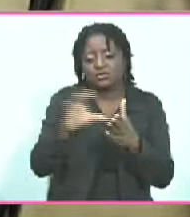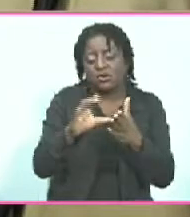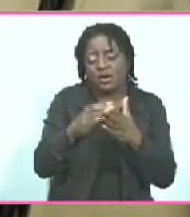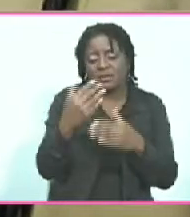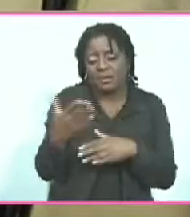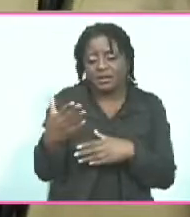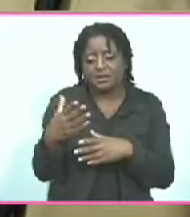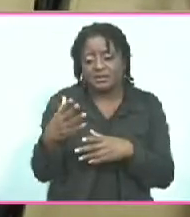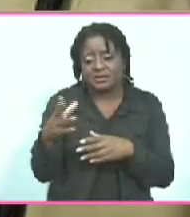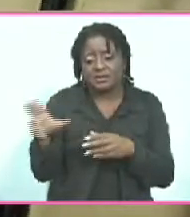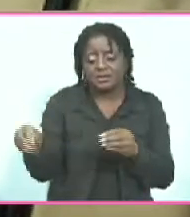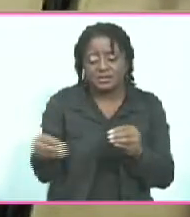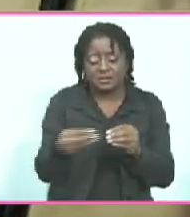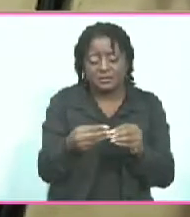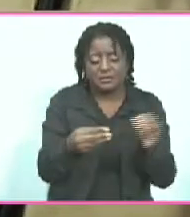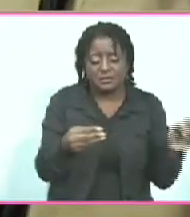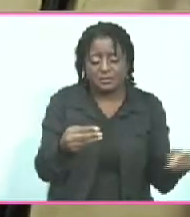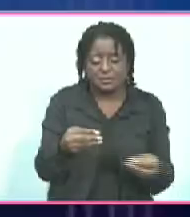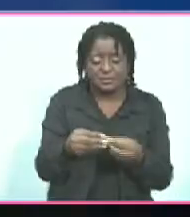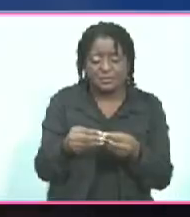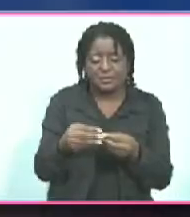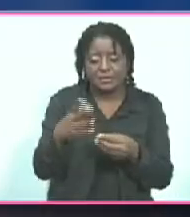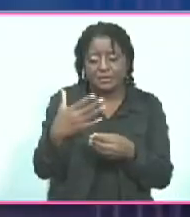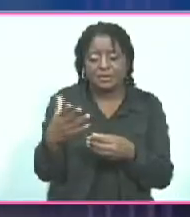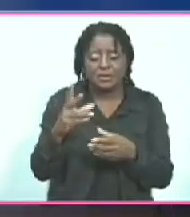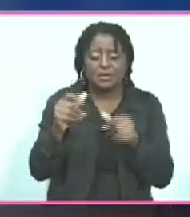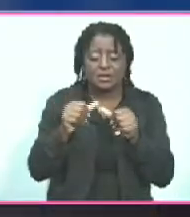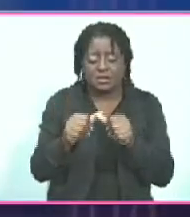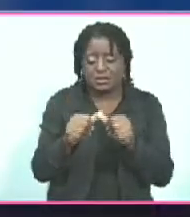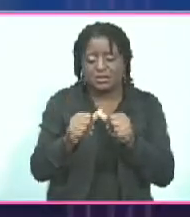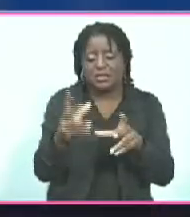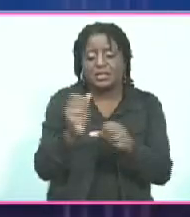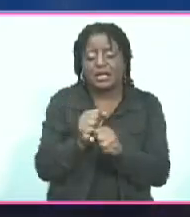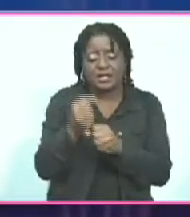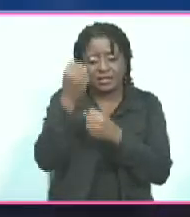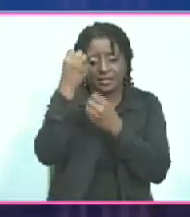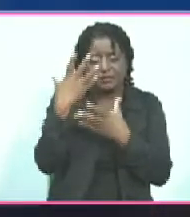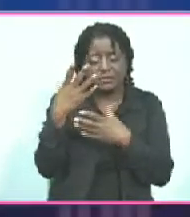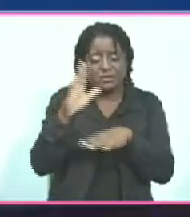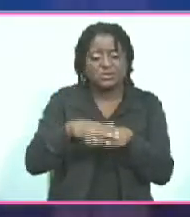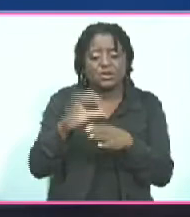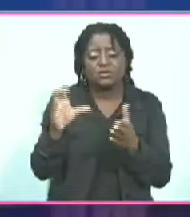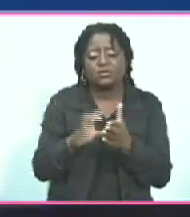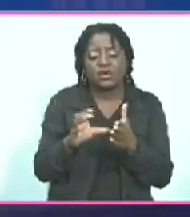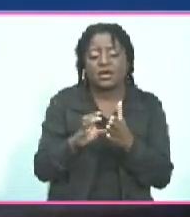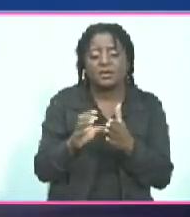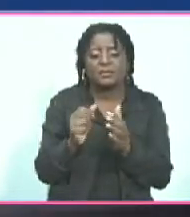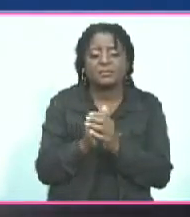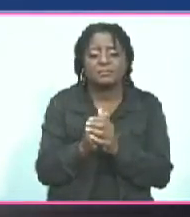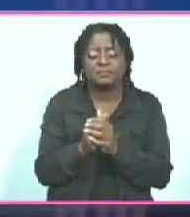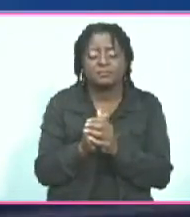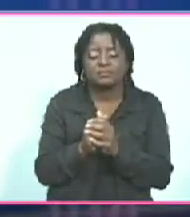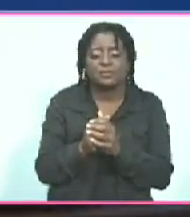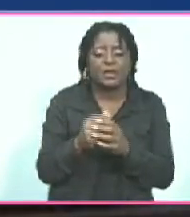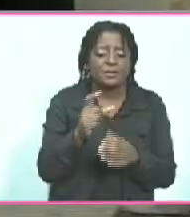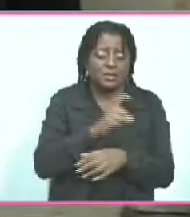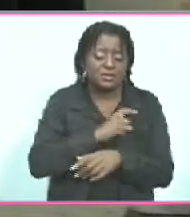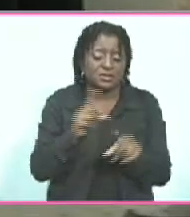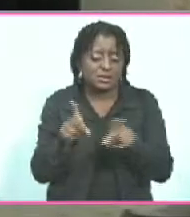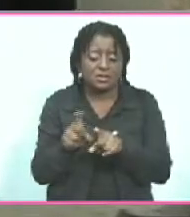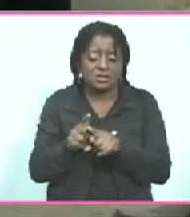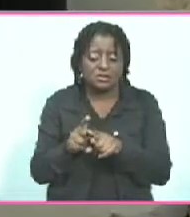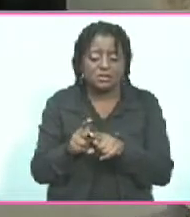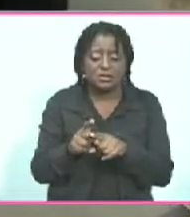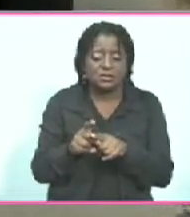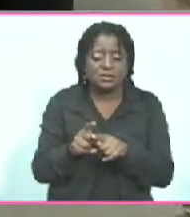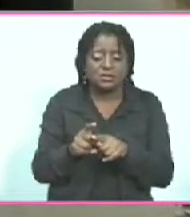Because we are constantly getting tips on crime. Dean says residents can call to find out the status of investigations, and police also resurrect